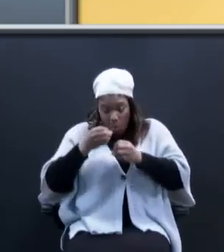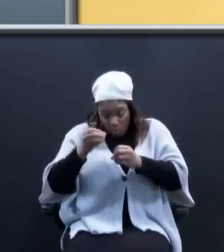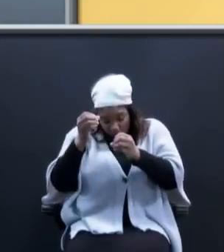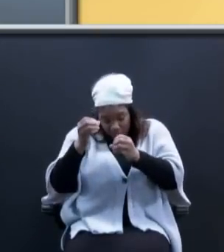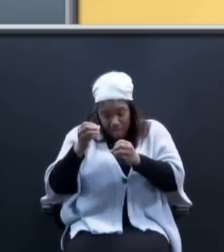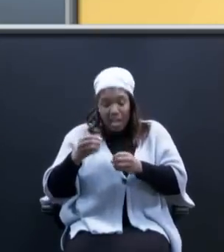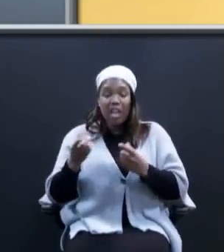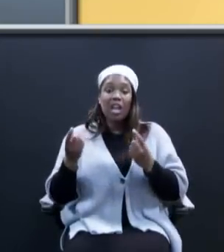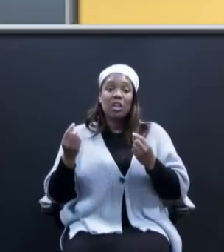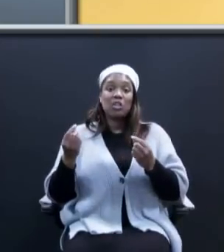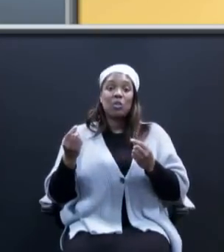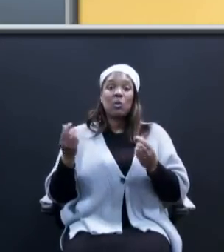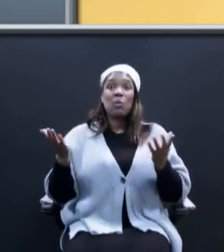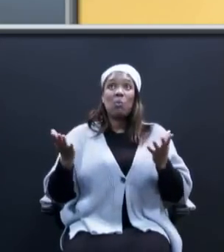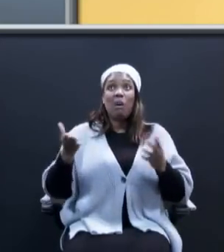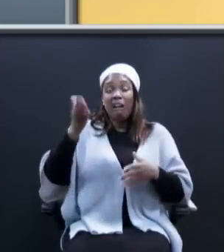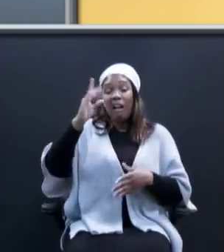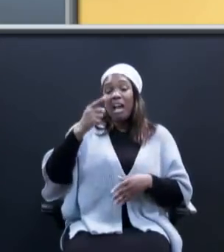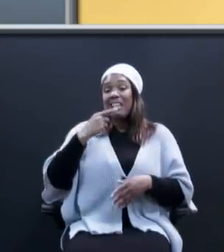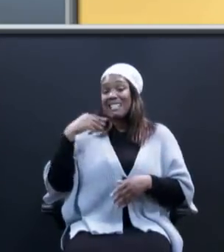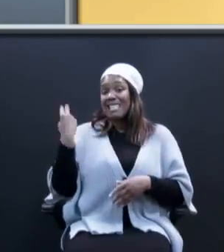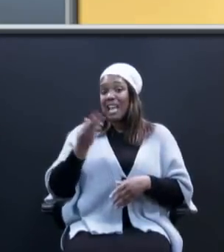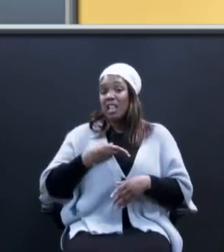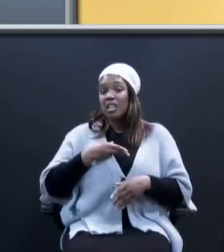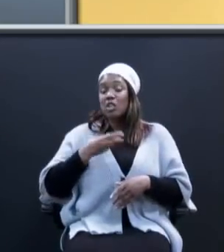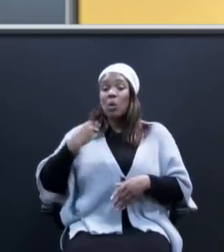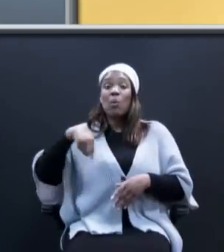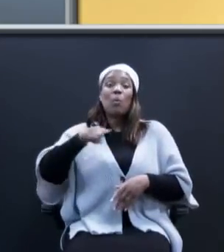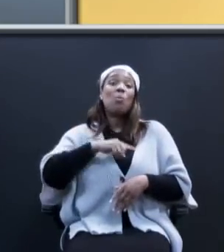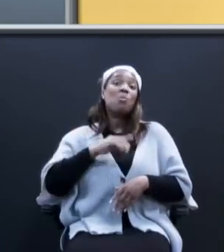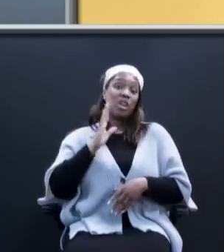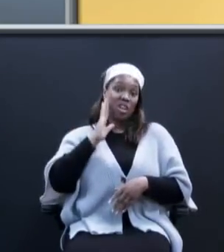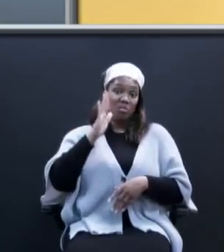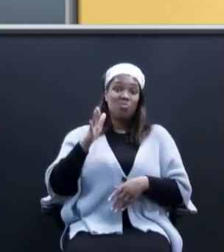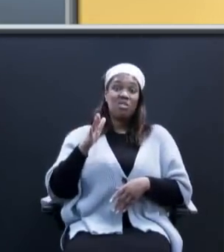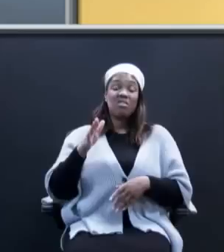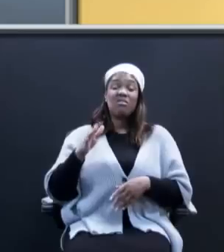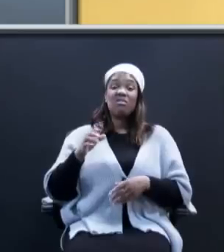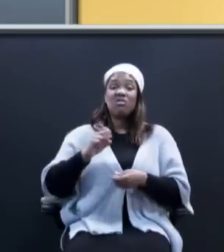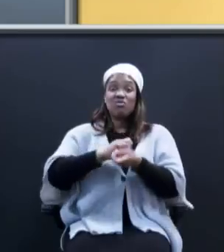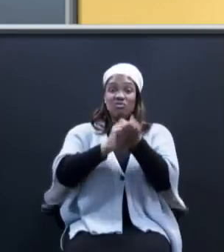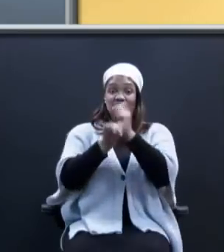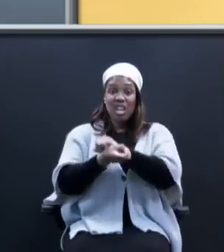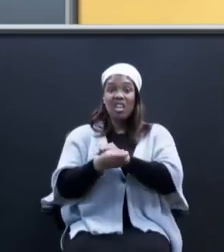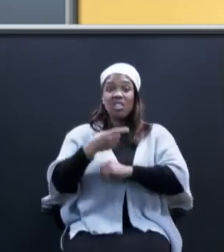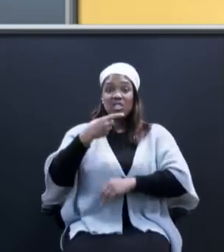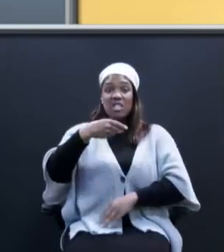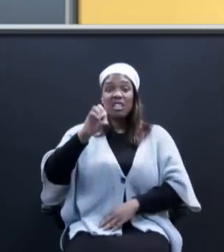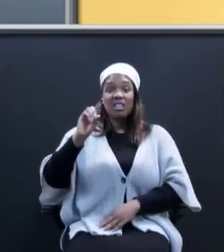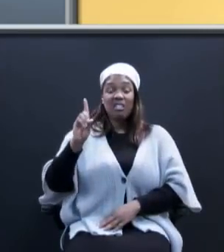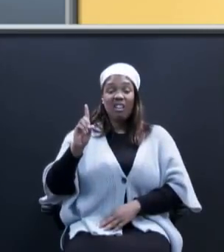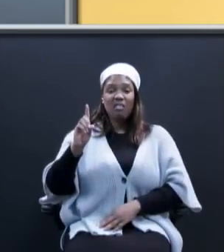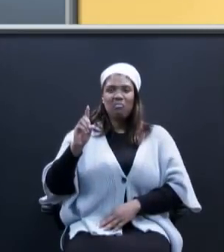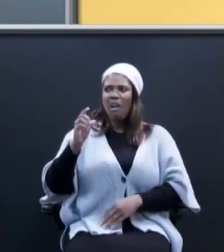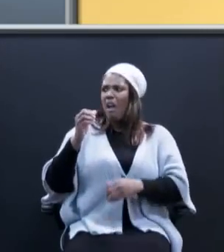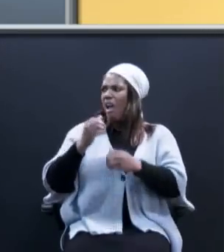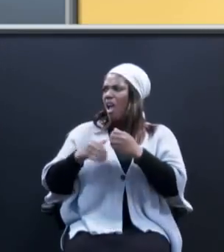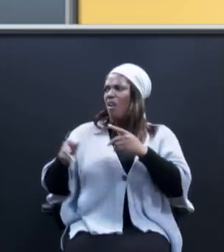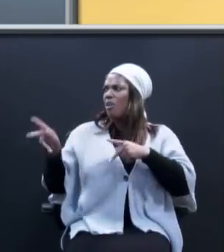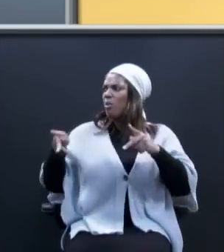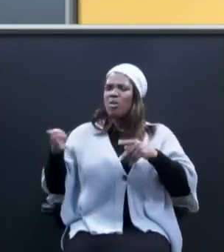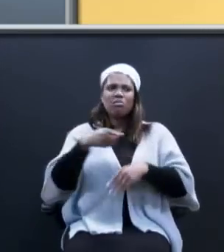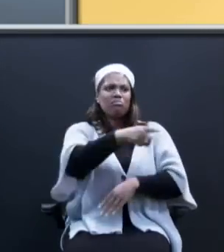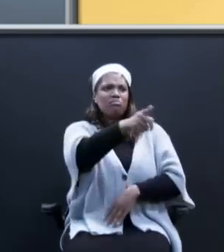be God. Just like everybody in here is man, M-A-N. That's a singular, isn't it? Male and